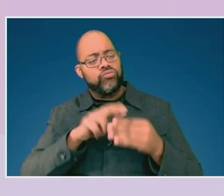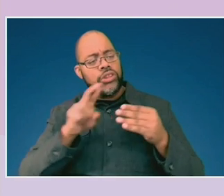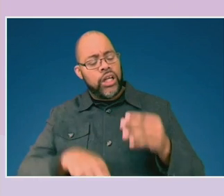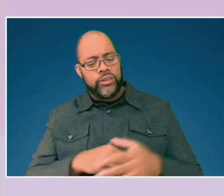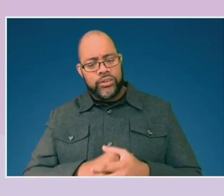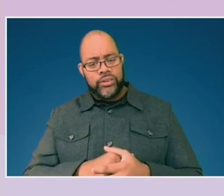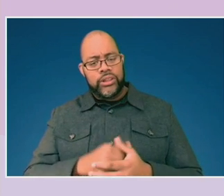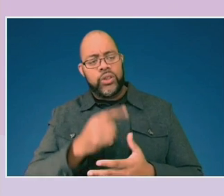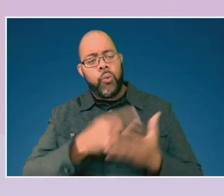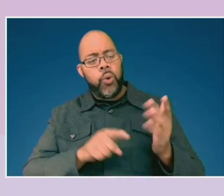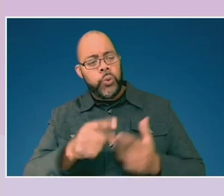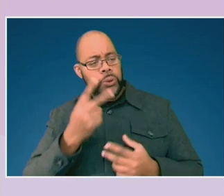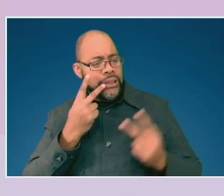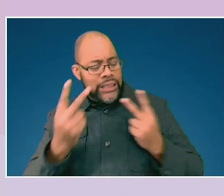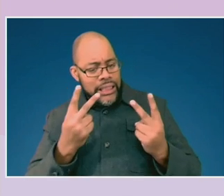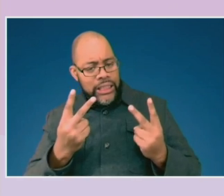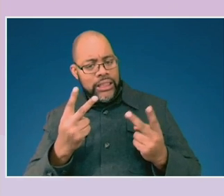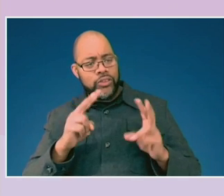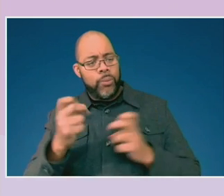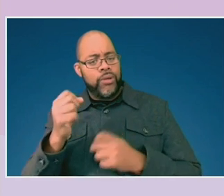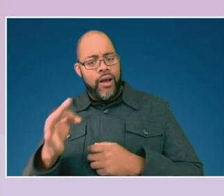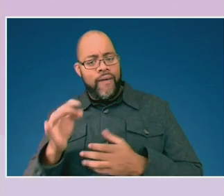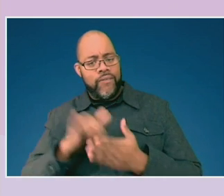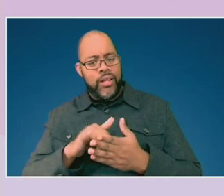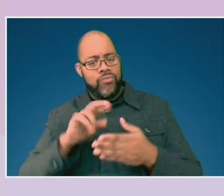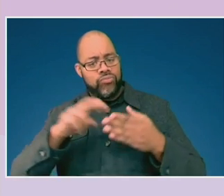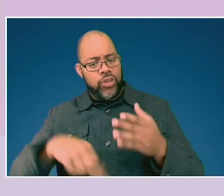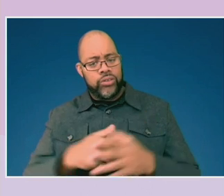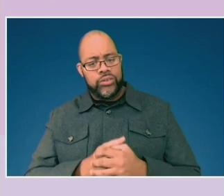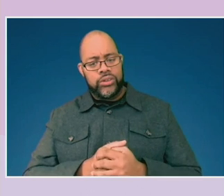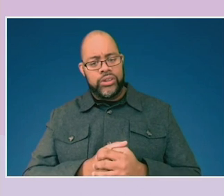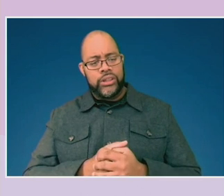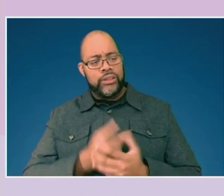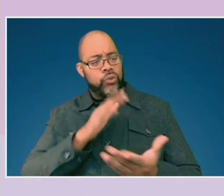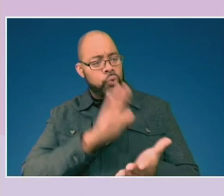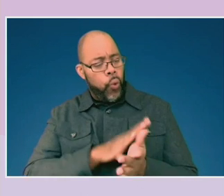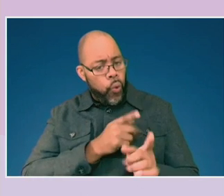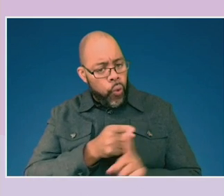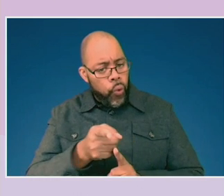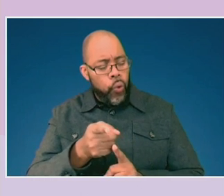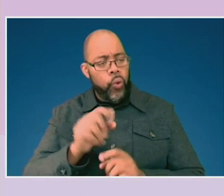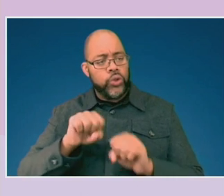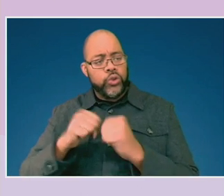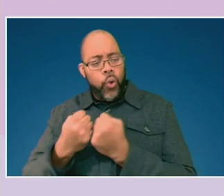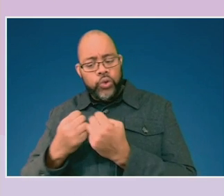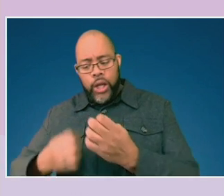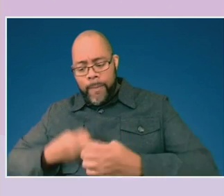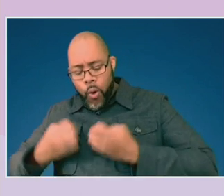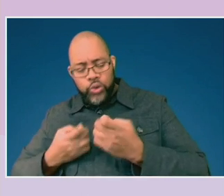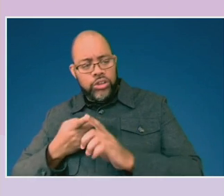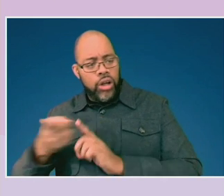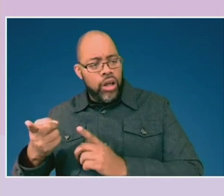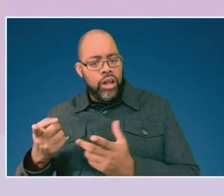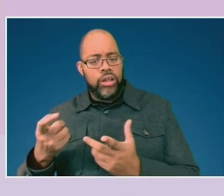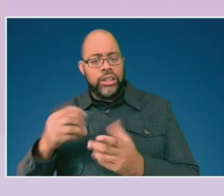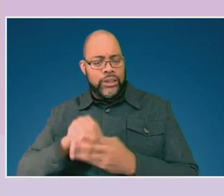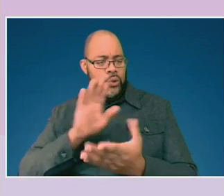then what are you seeing in terms of those outcomes, whether academic or social emotional in